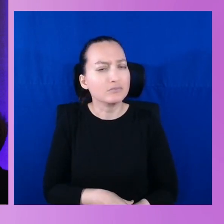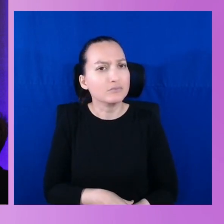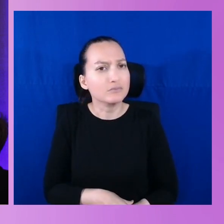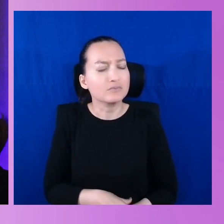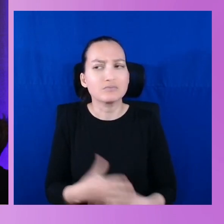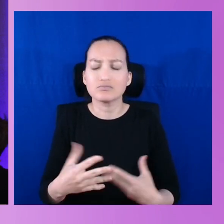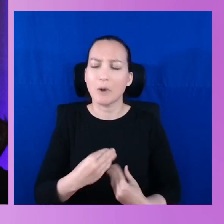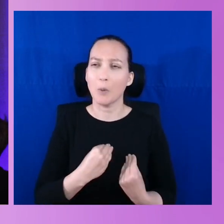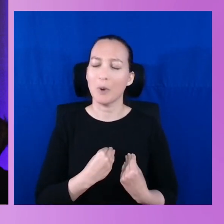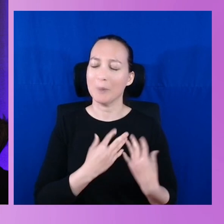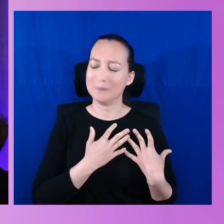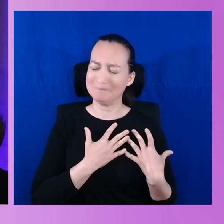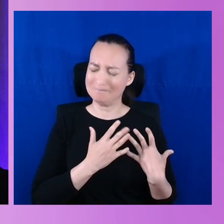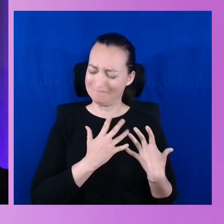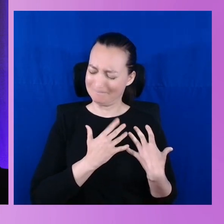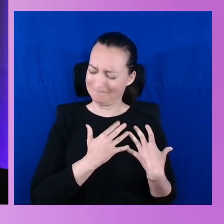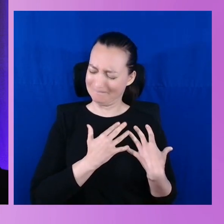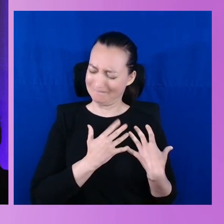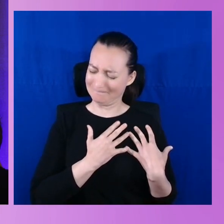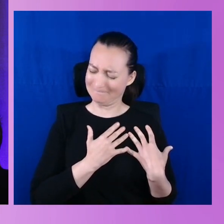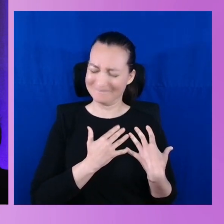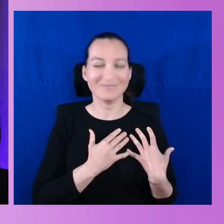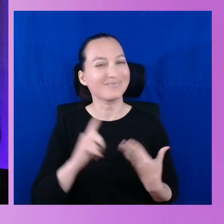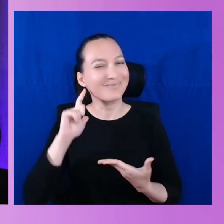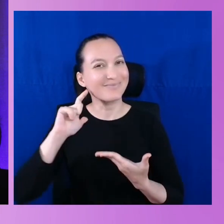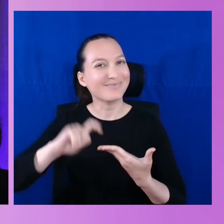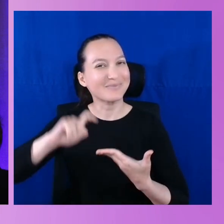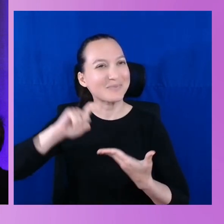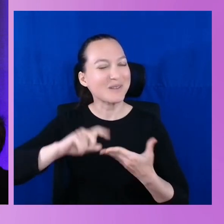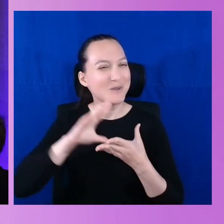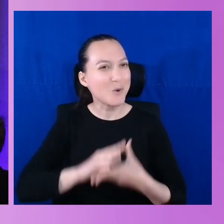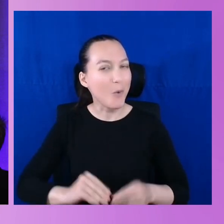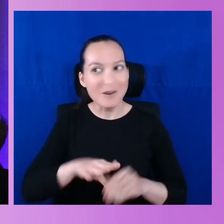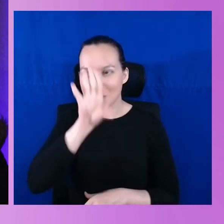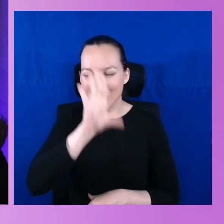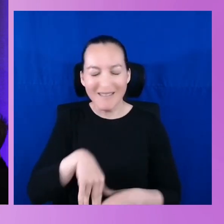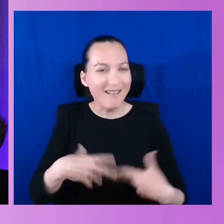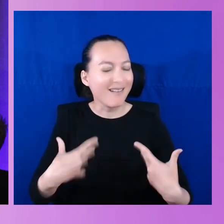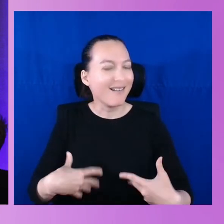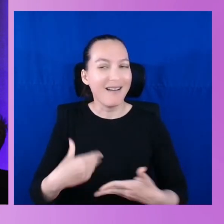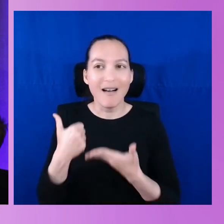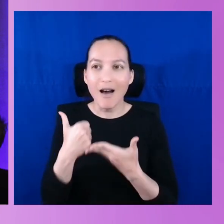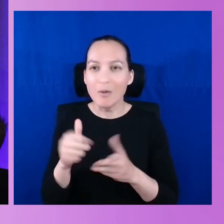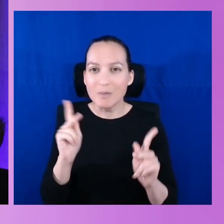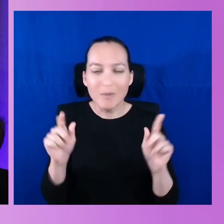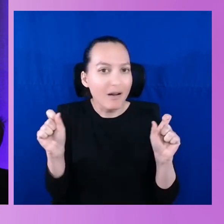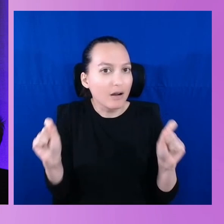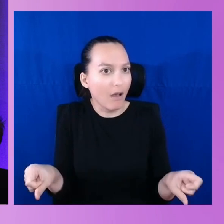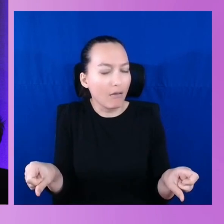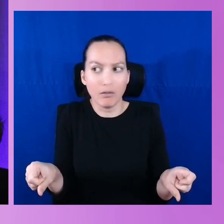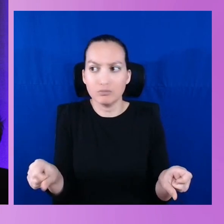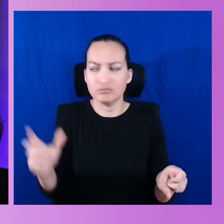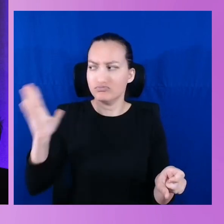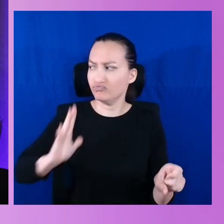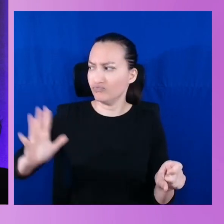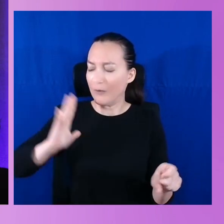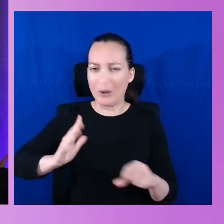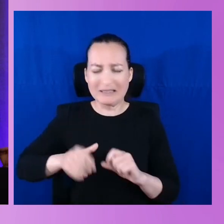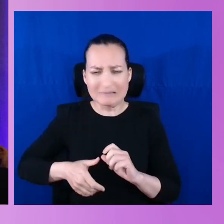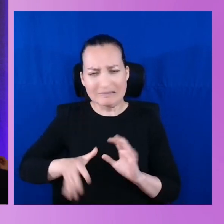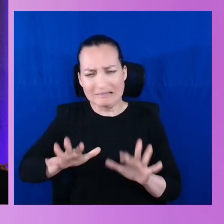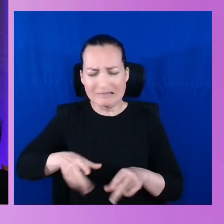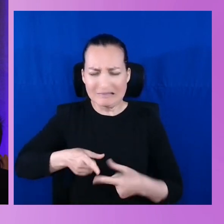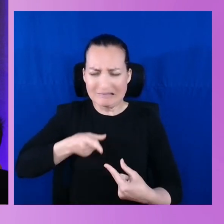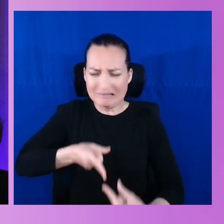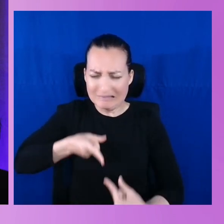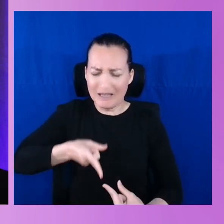heart. Sorry, it warms my heart to hear these stories because you know that it's just helping people to do things that they maybe weren't able to do as quickly